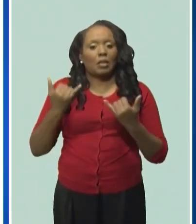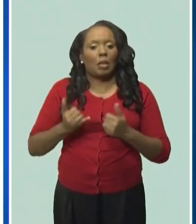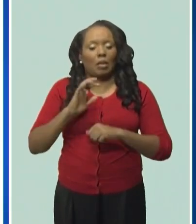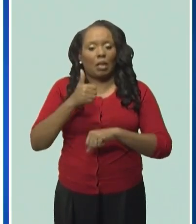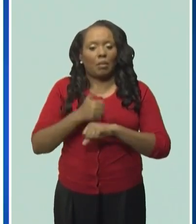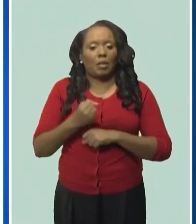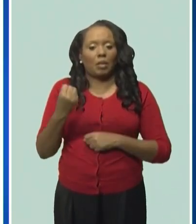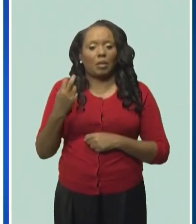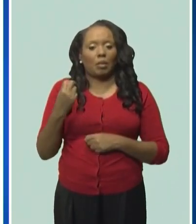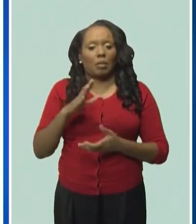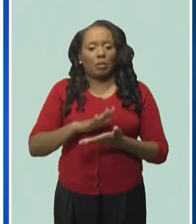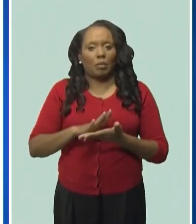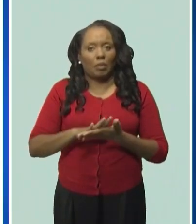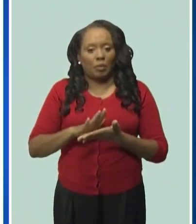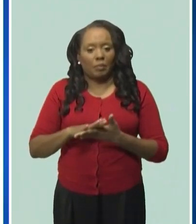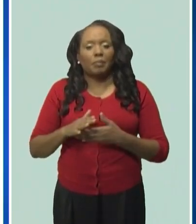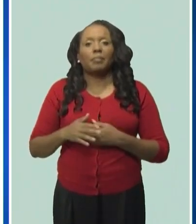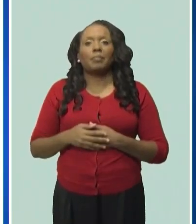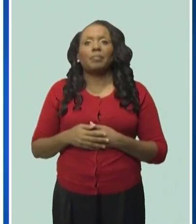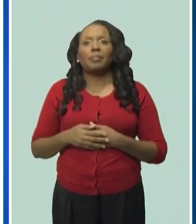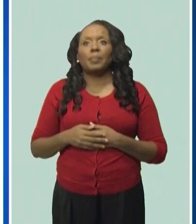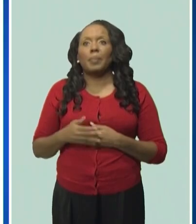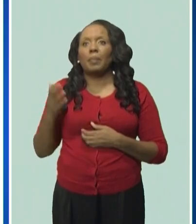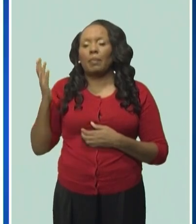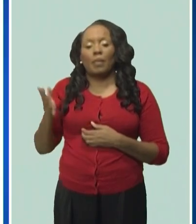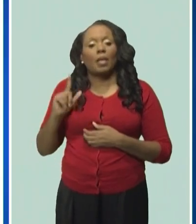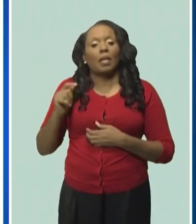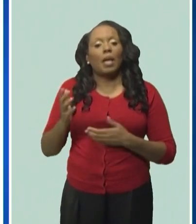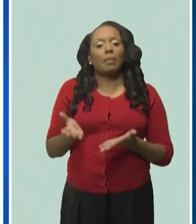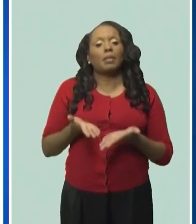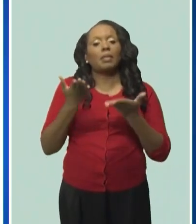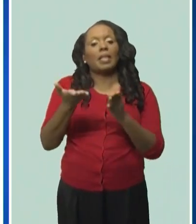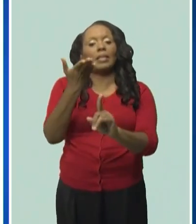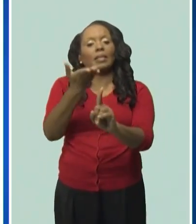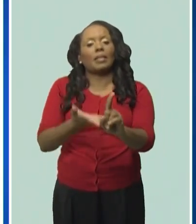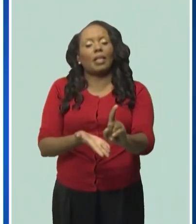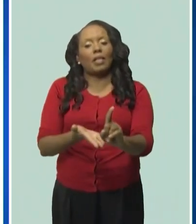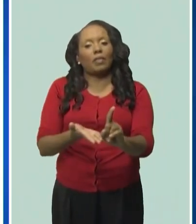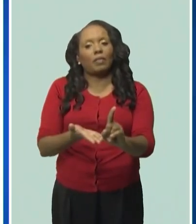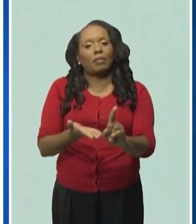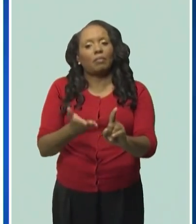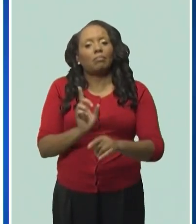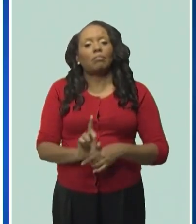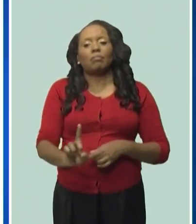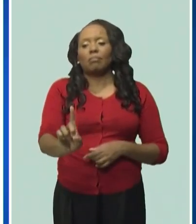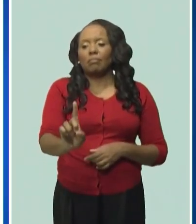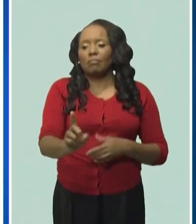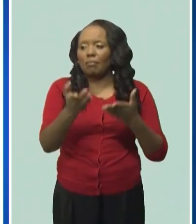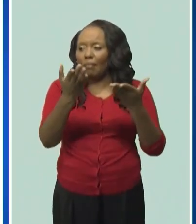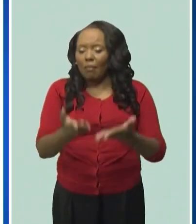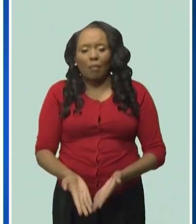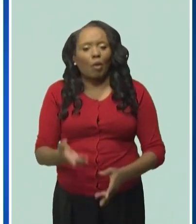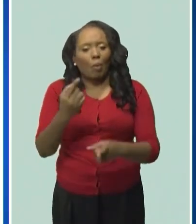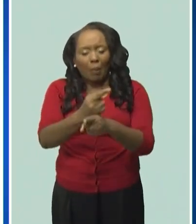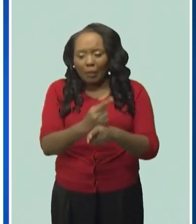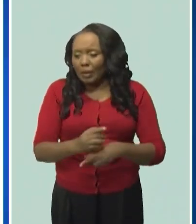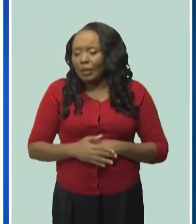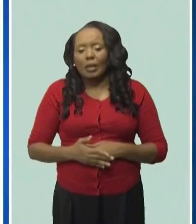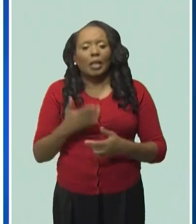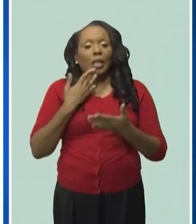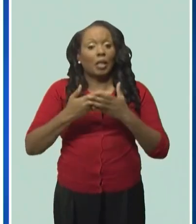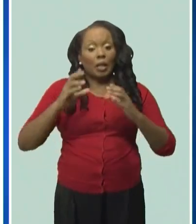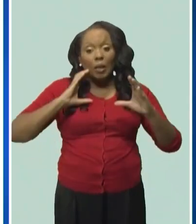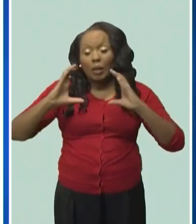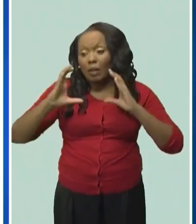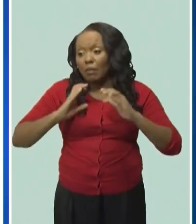This program starts with presenting yourself properly, and then we go into effective communication. We teach them how to